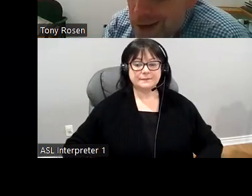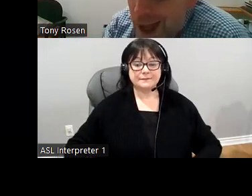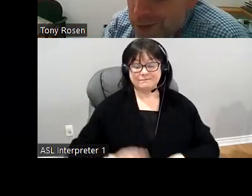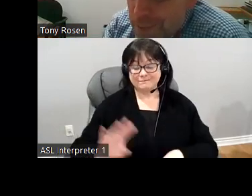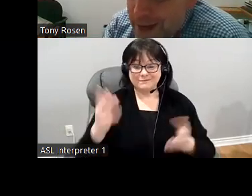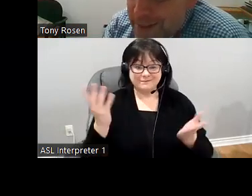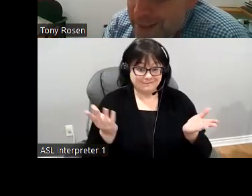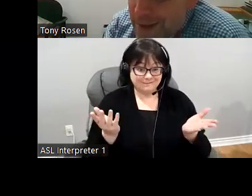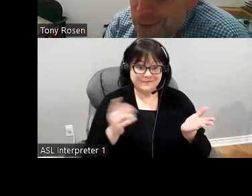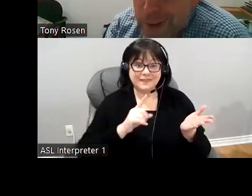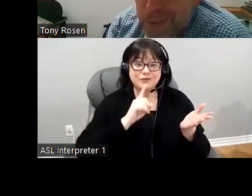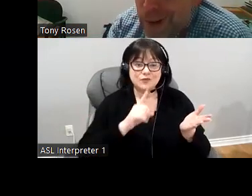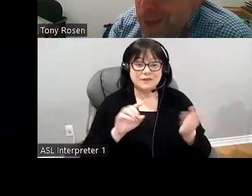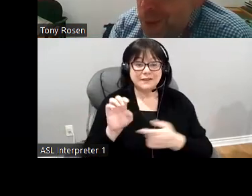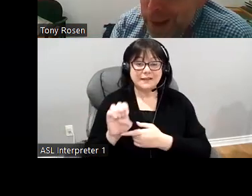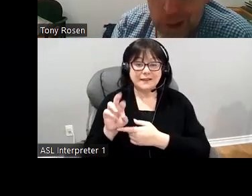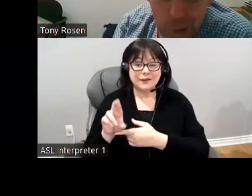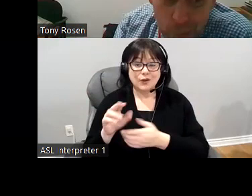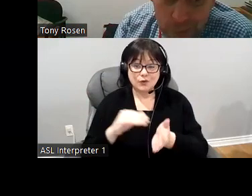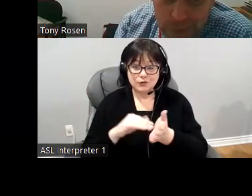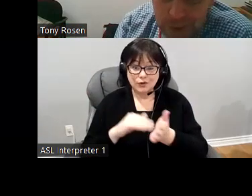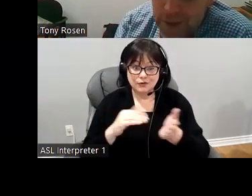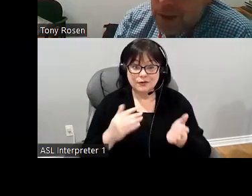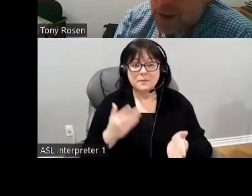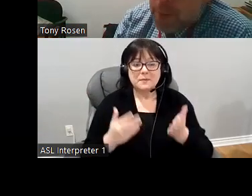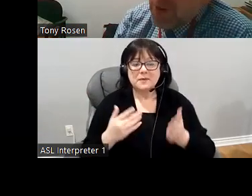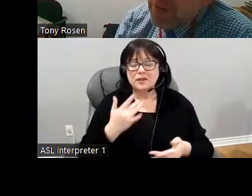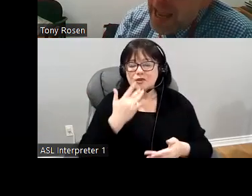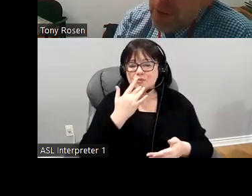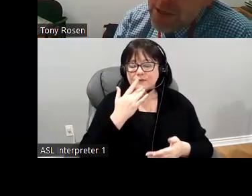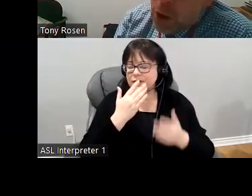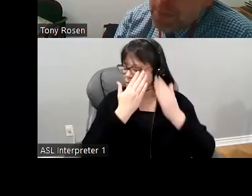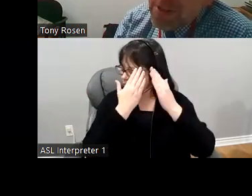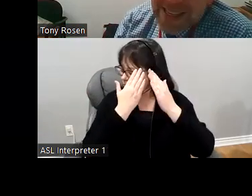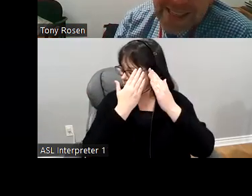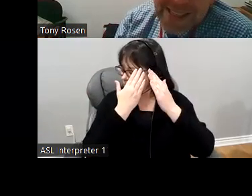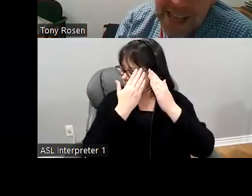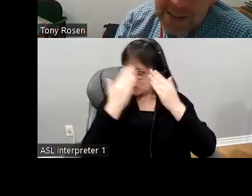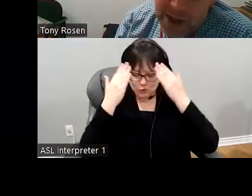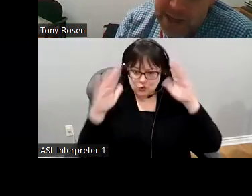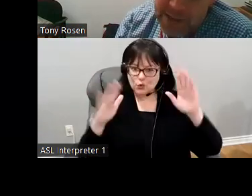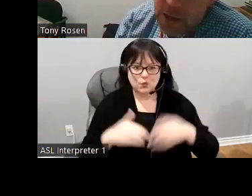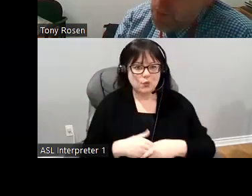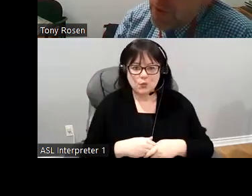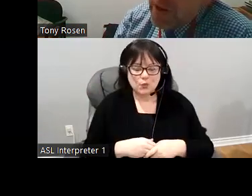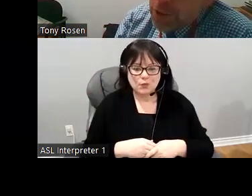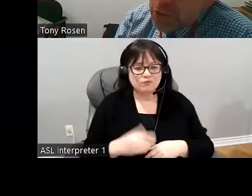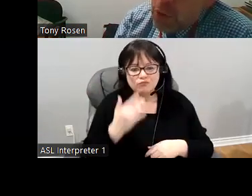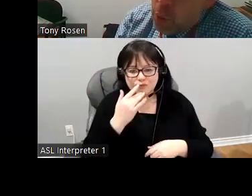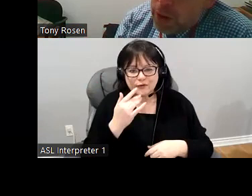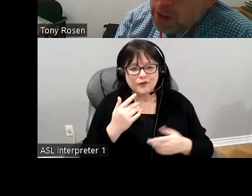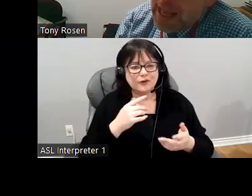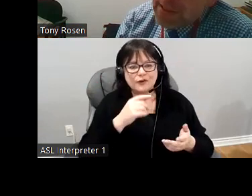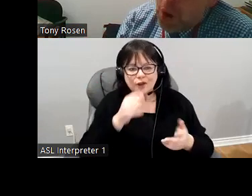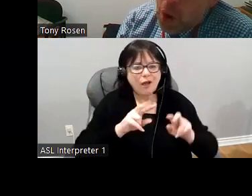the ER doctor might think, do we really want to know? The provider is almost disincentivized with